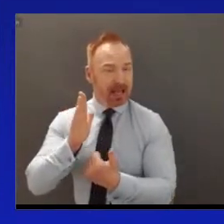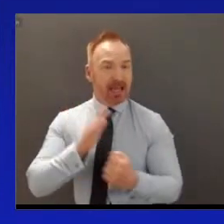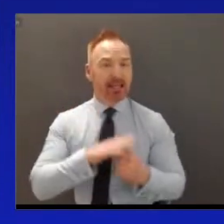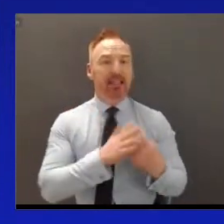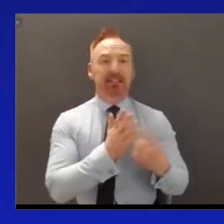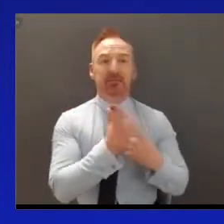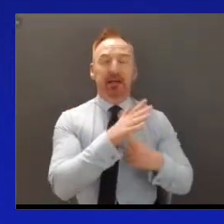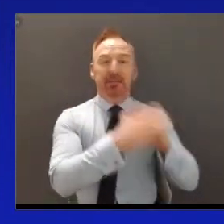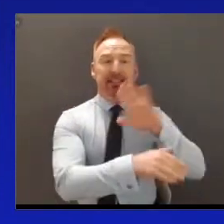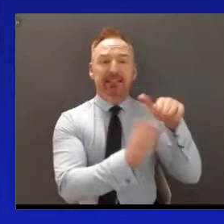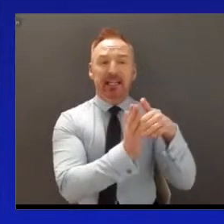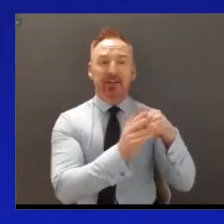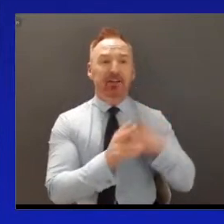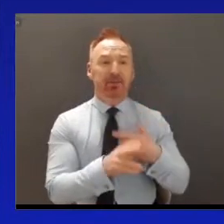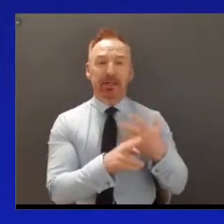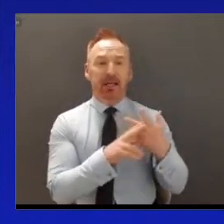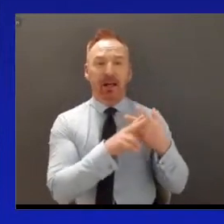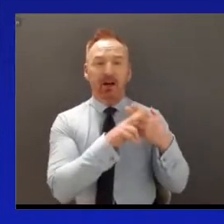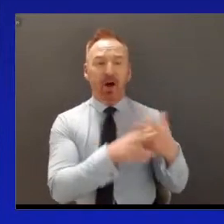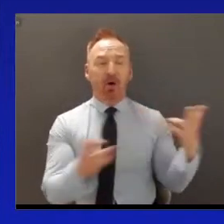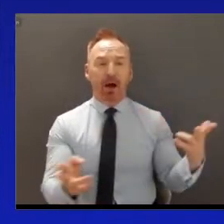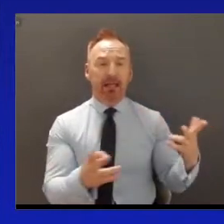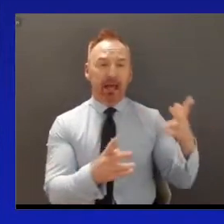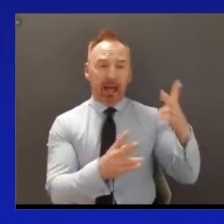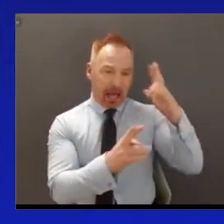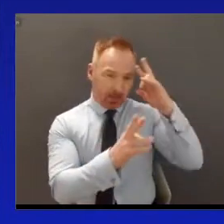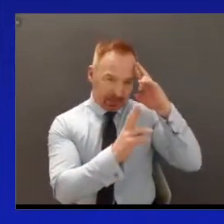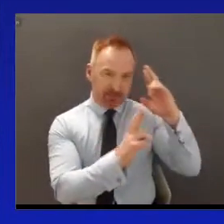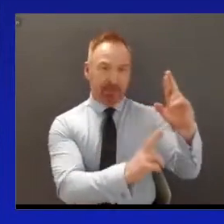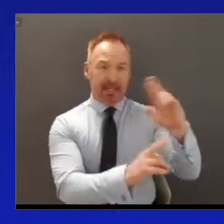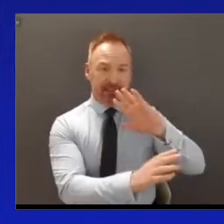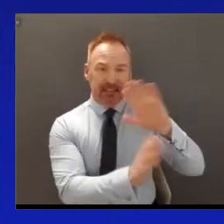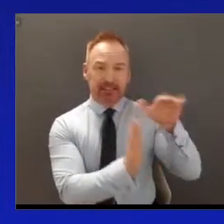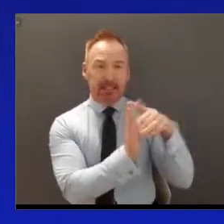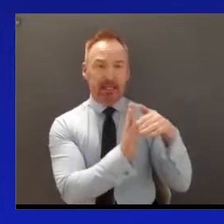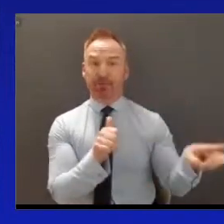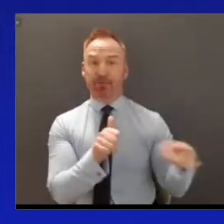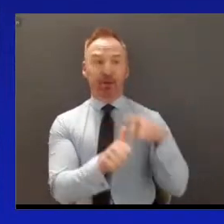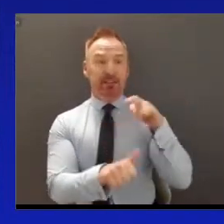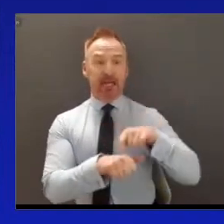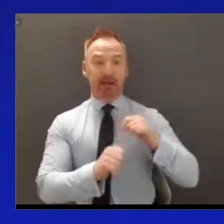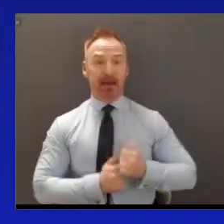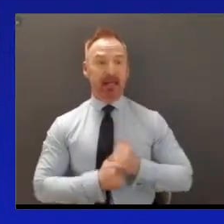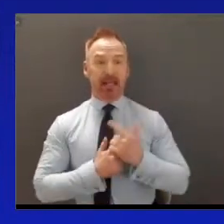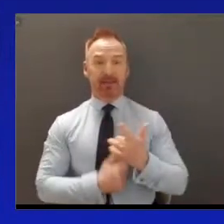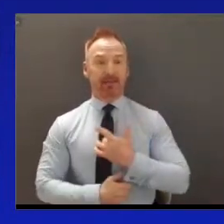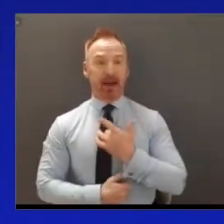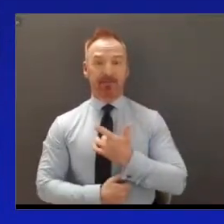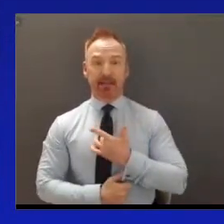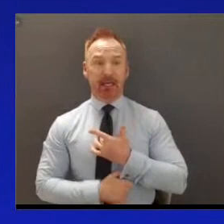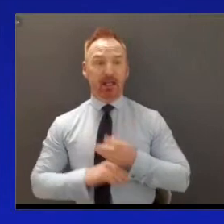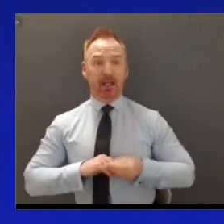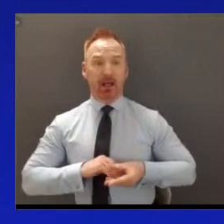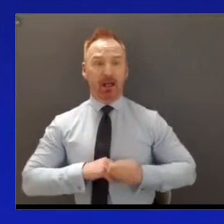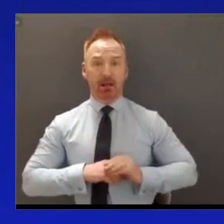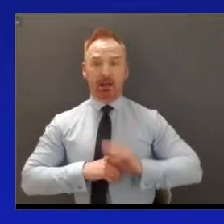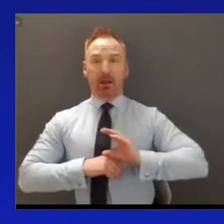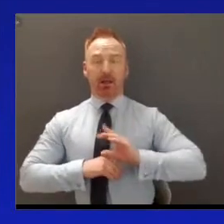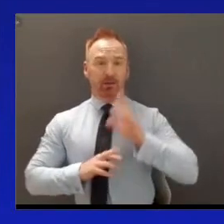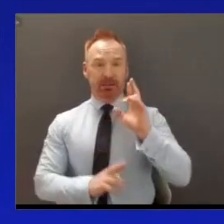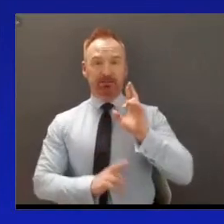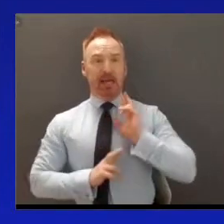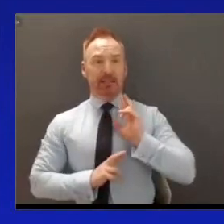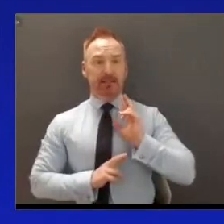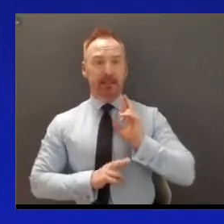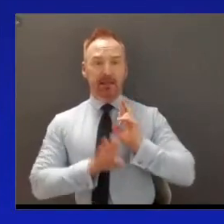because they say it's the first time in their lives they felt like we really respect who they are, and we really know who they are, and we care about